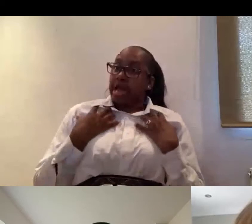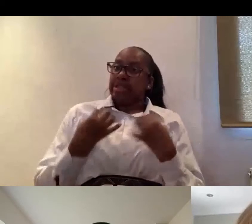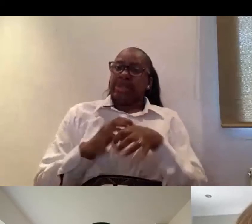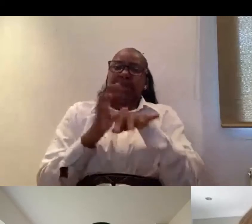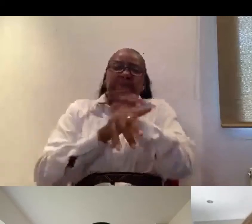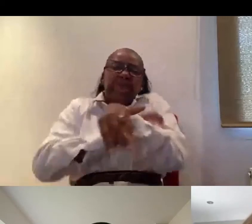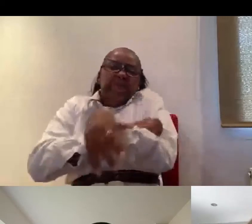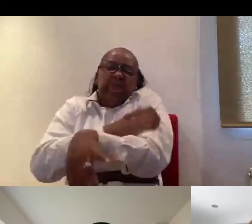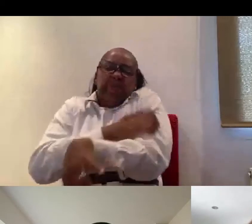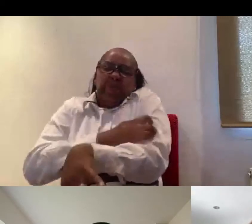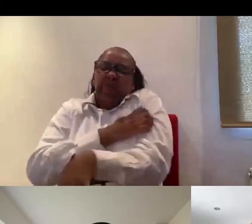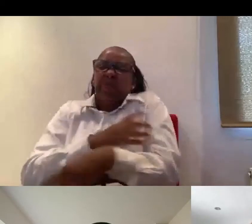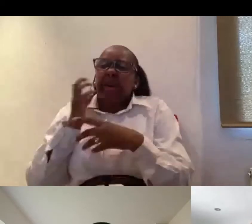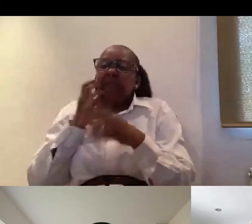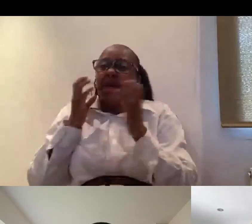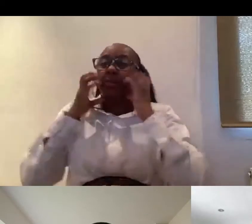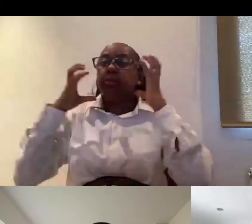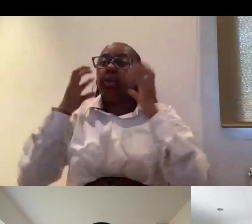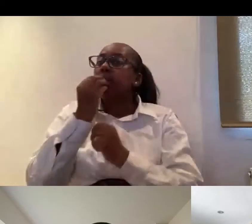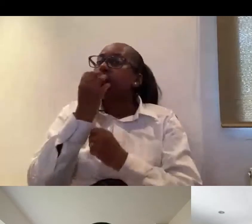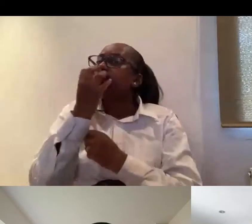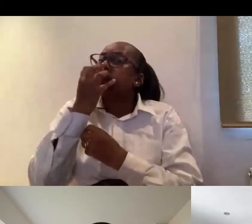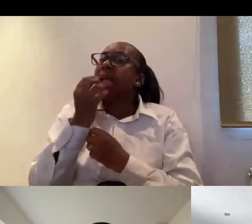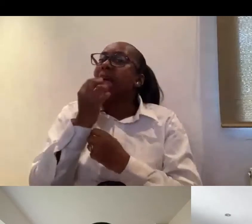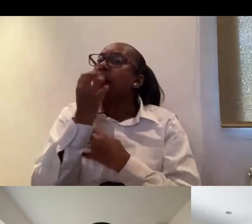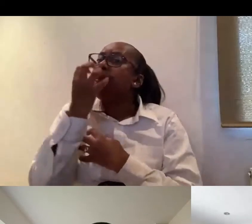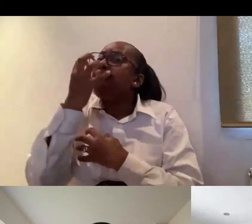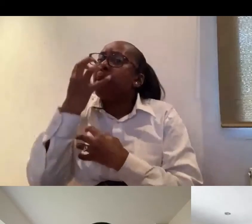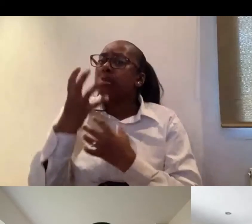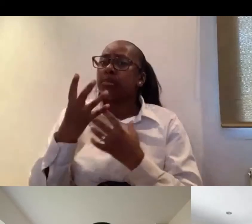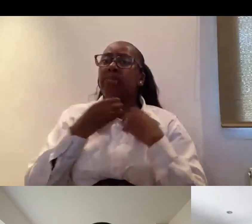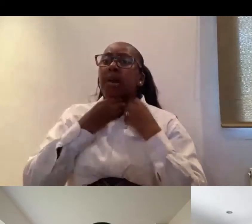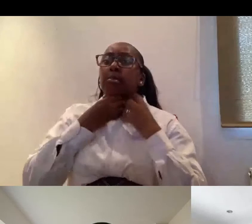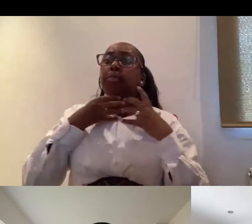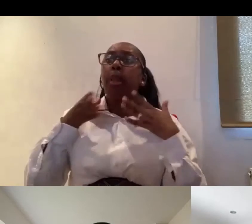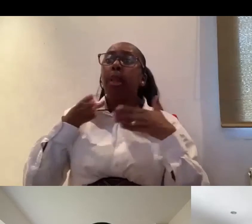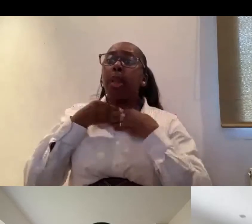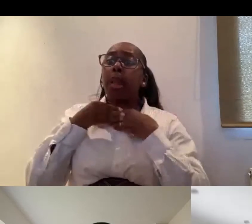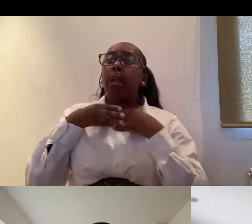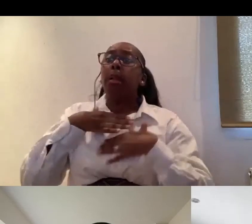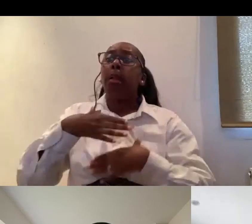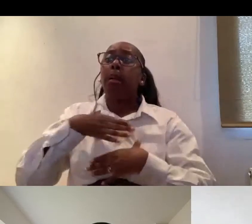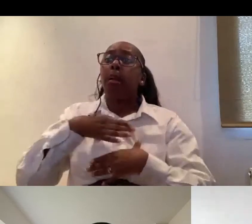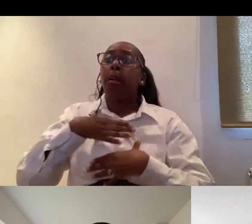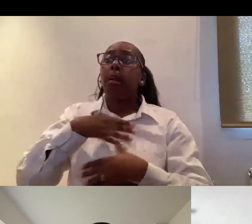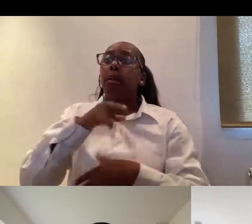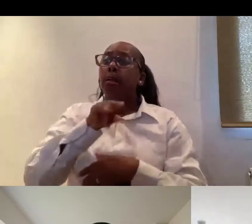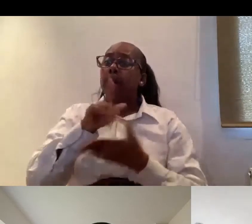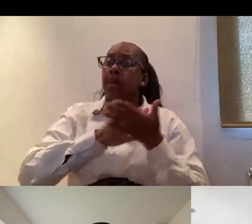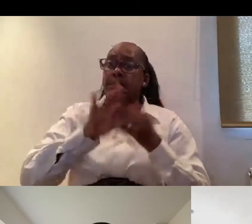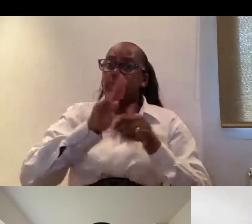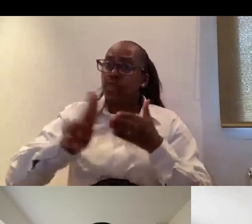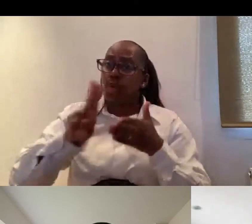itchy rash, causes your face to swell, your lips to swell, your tongue to swell, your throat to close, and you have difficulty breathing, and you